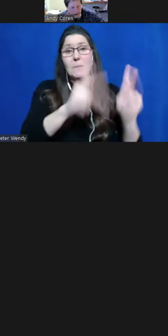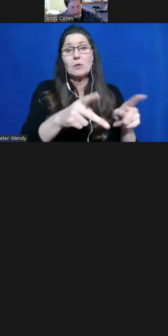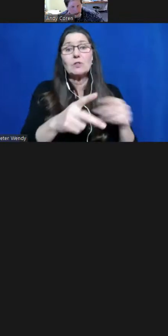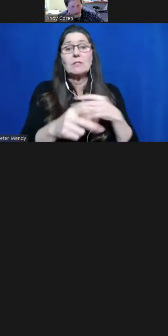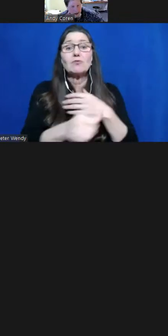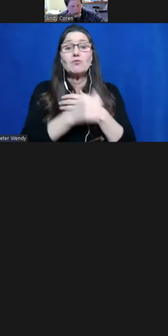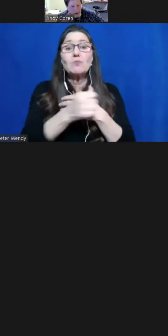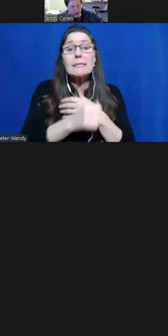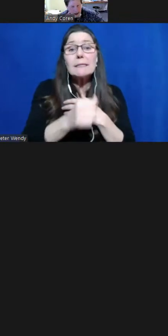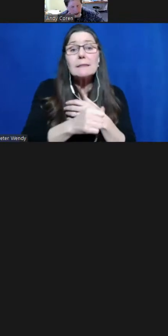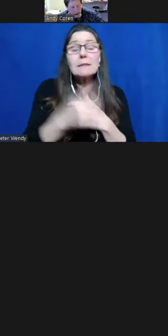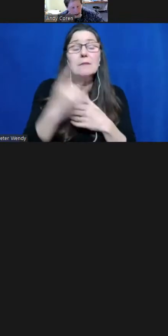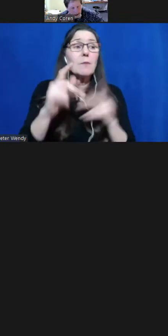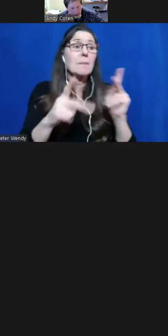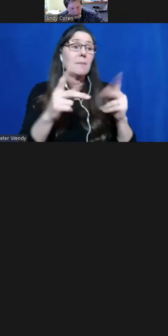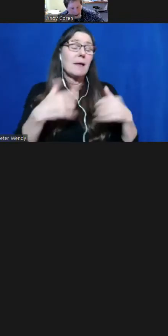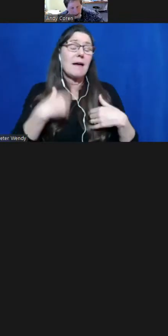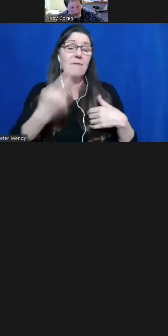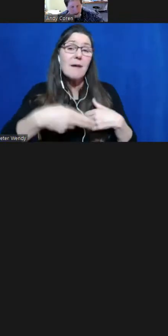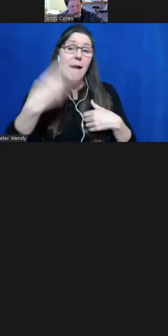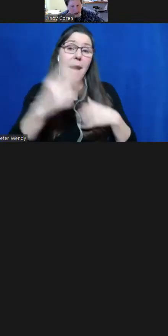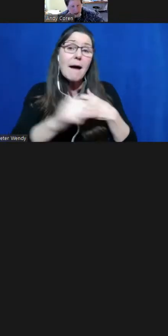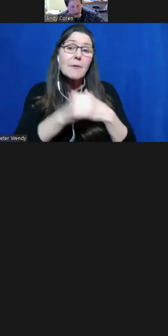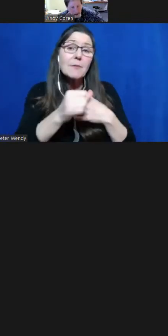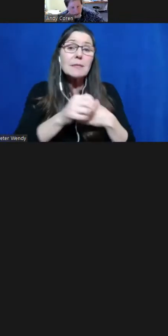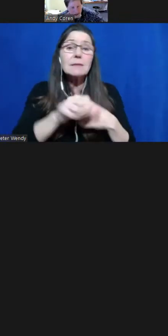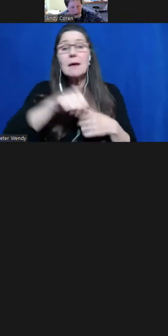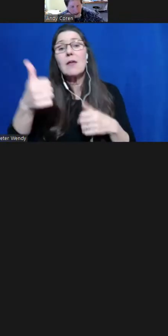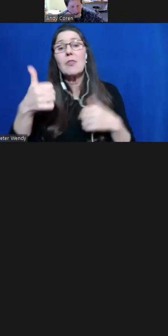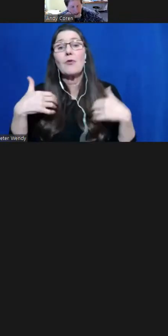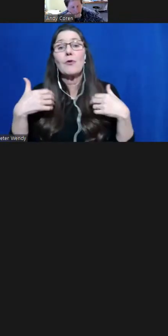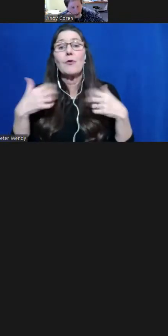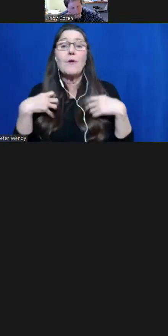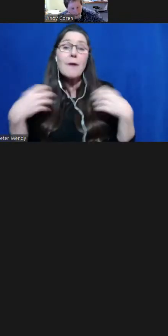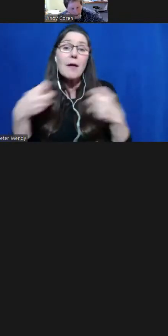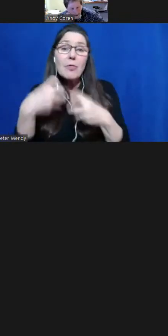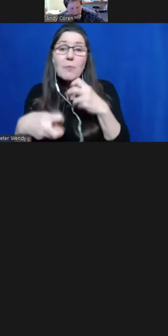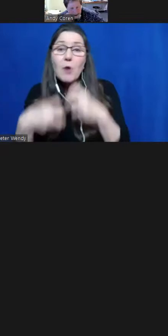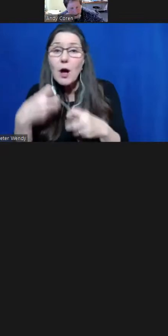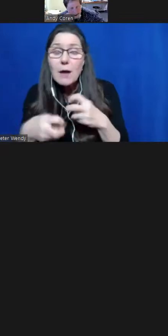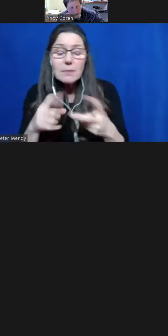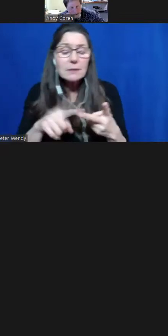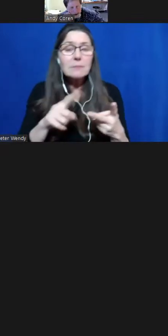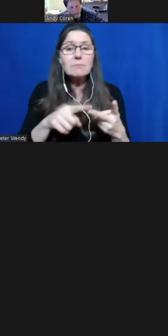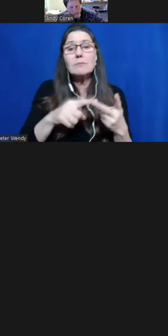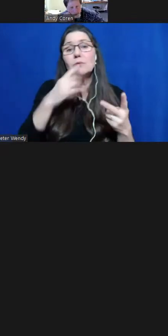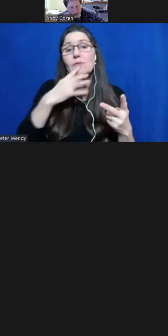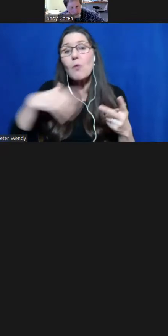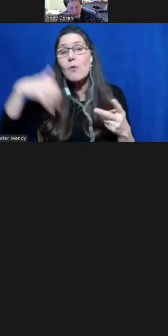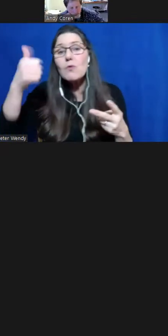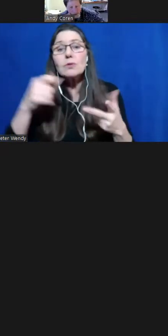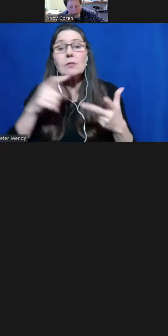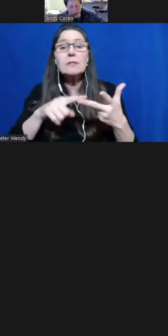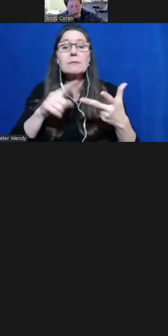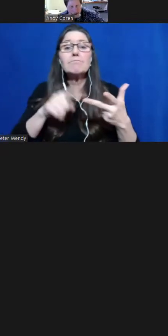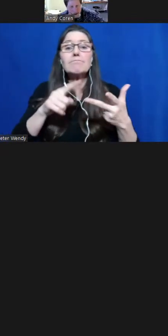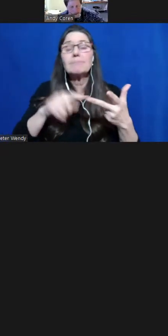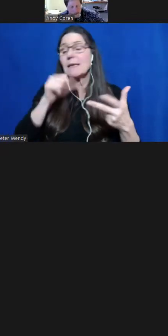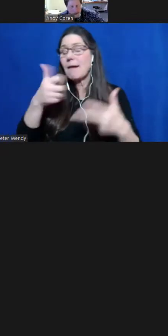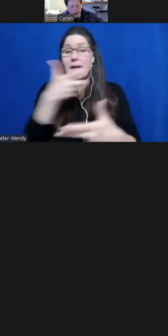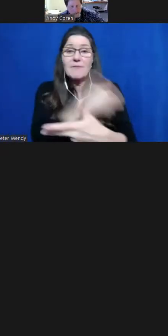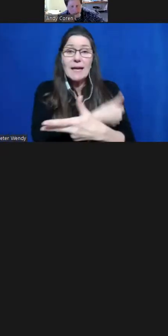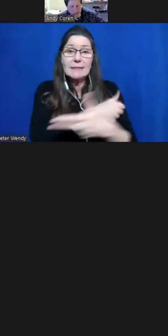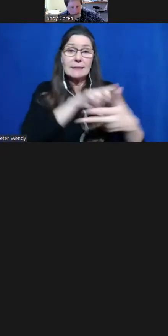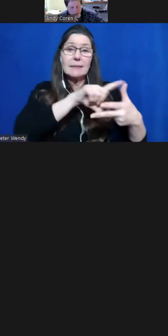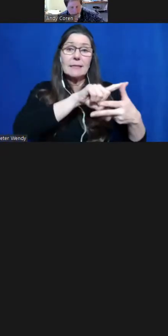high risk underlying conditions, elderly, and have not been vaccinated, they would be in the first group